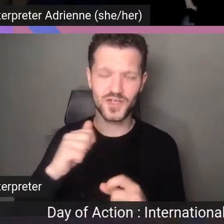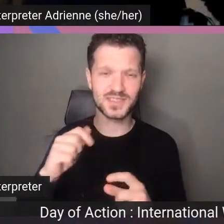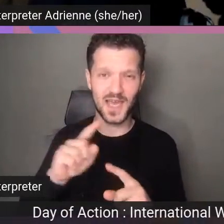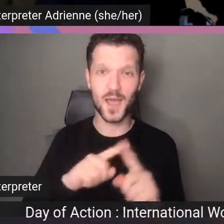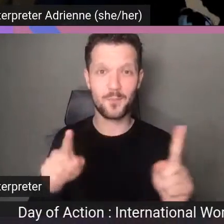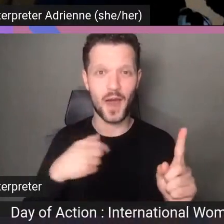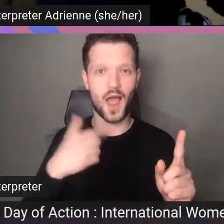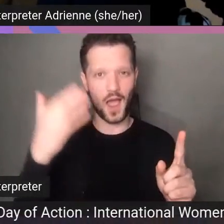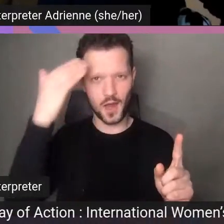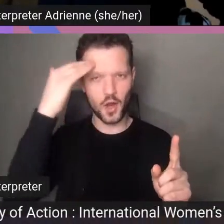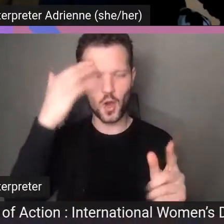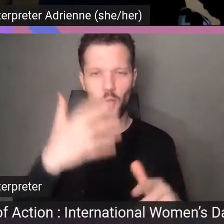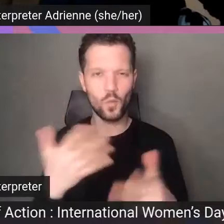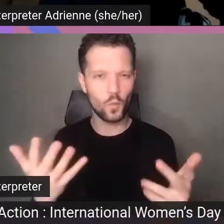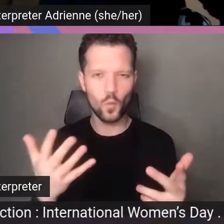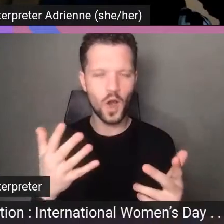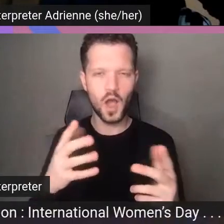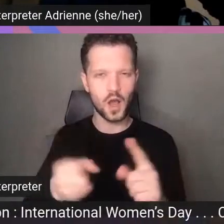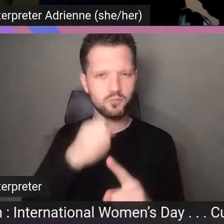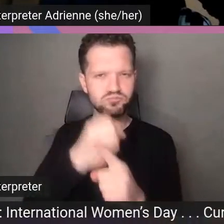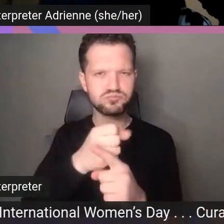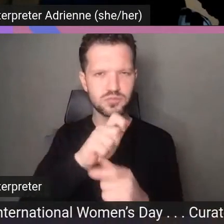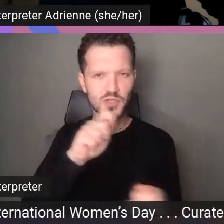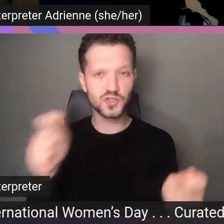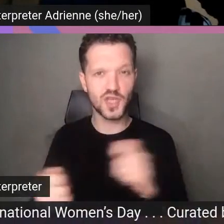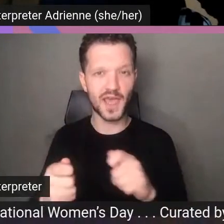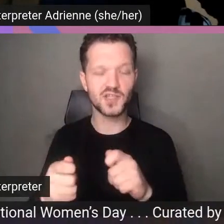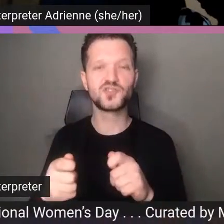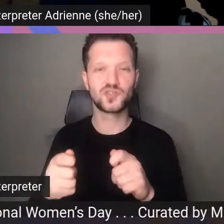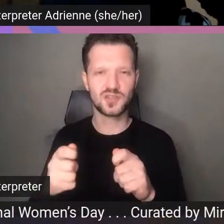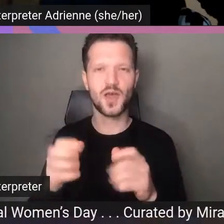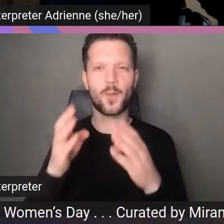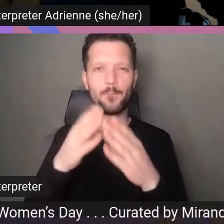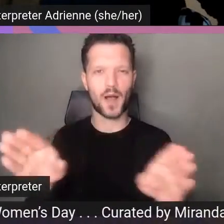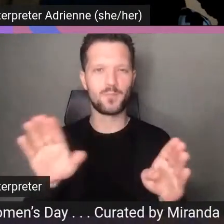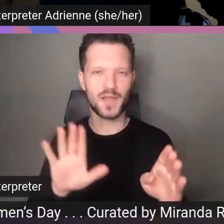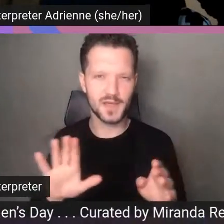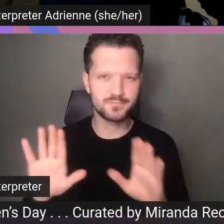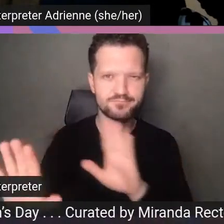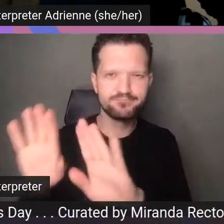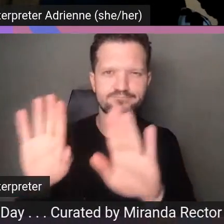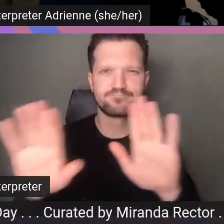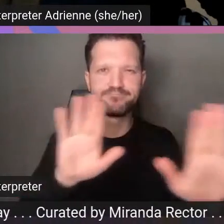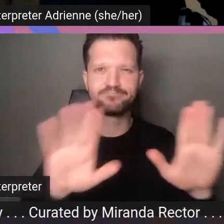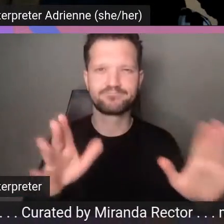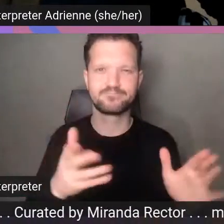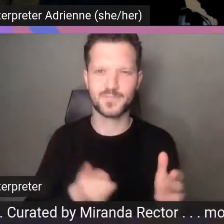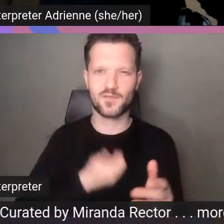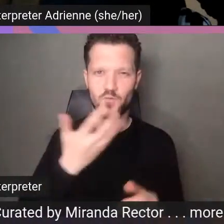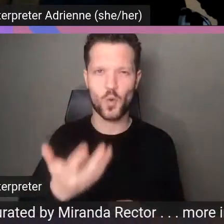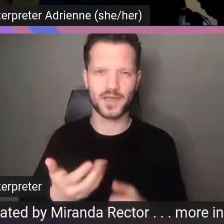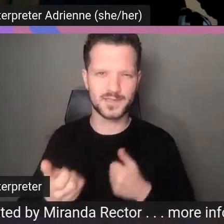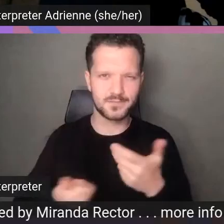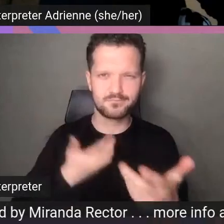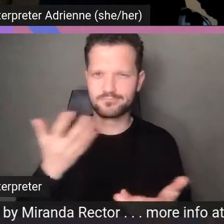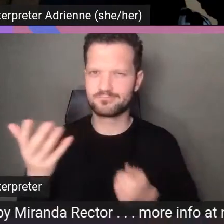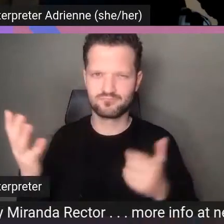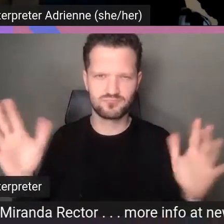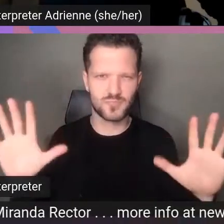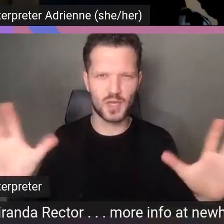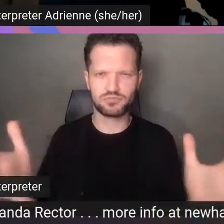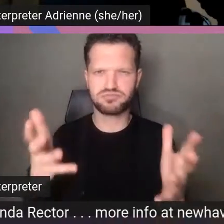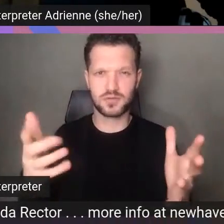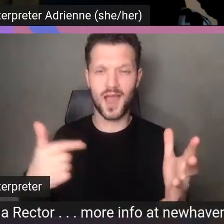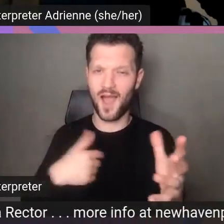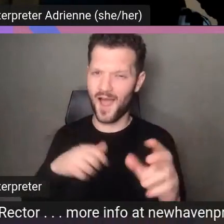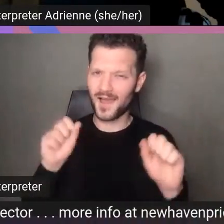the change. You know, I can advocate all day long on behalf of Planned Parenthood and the patients that come through our health